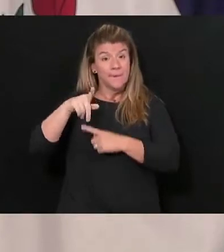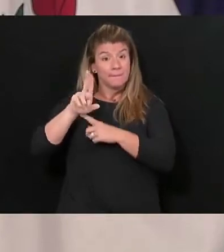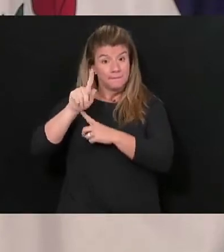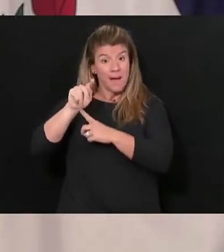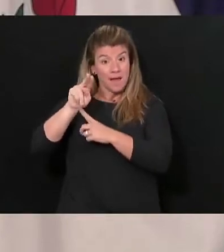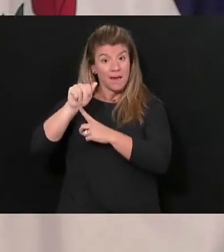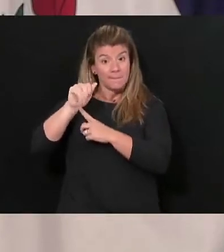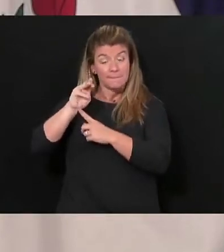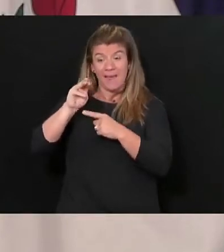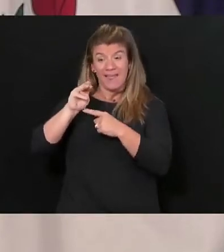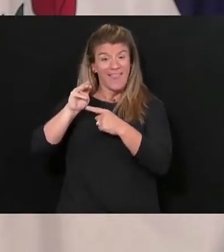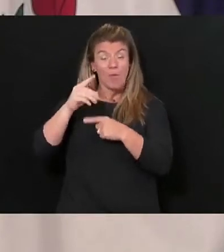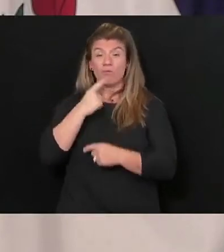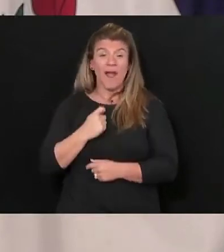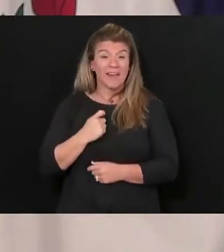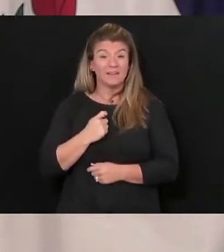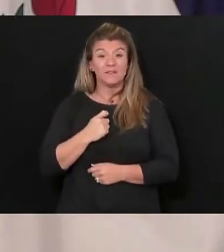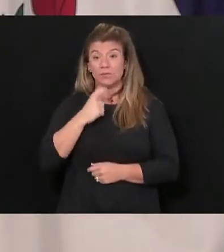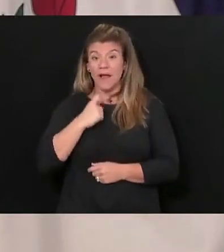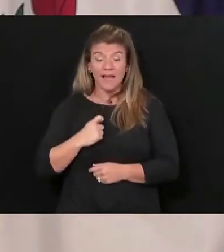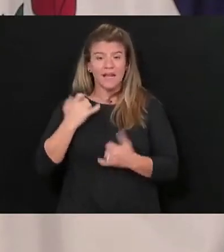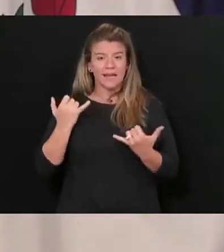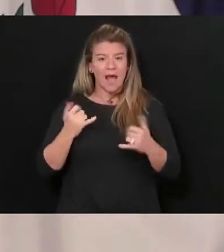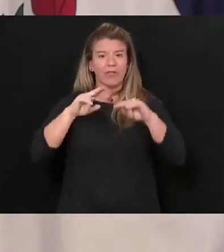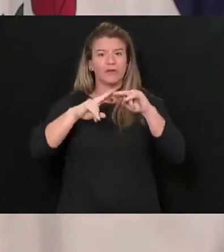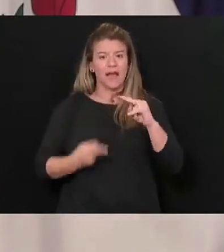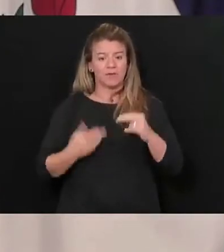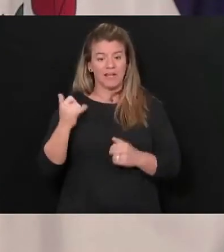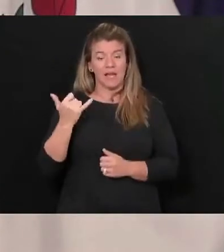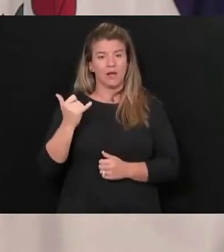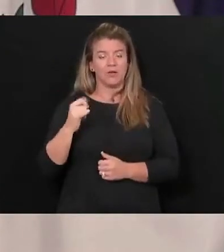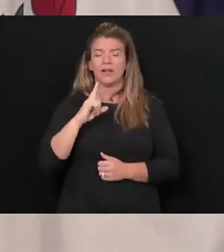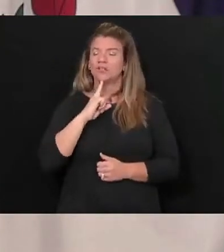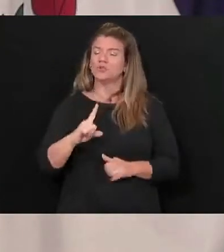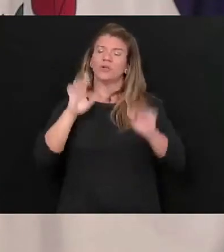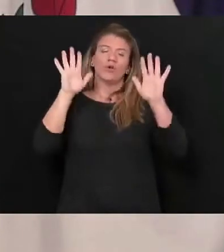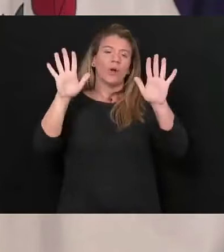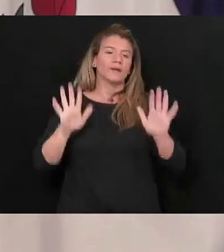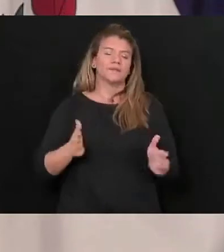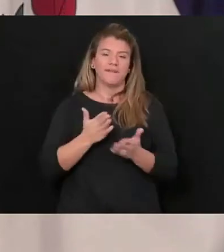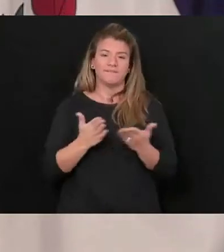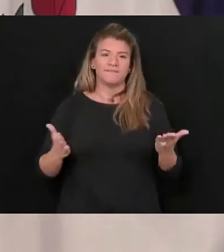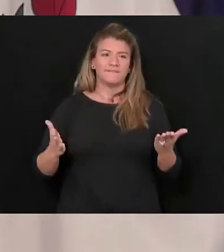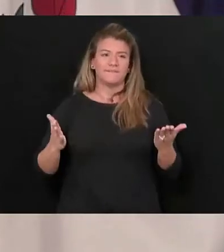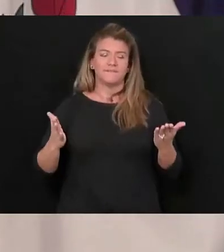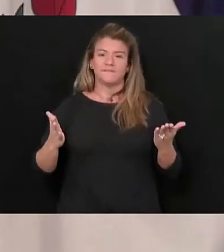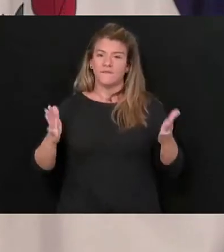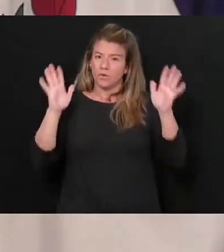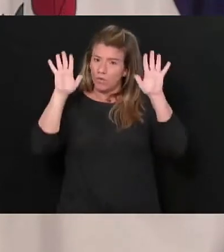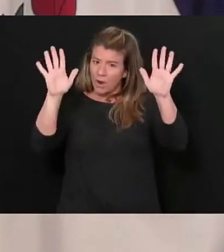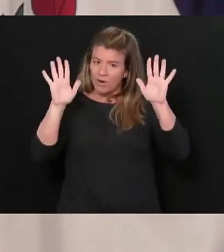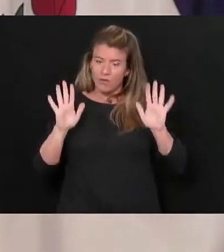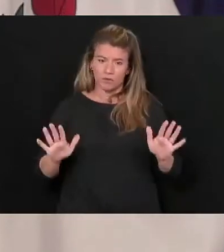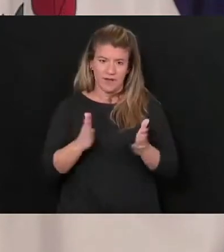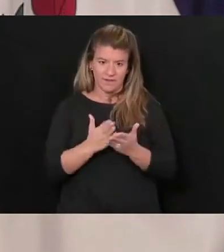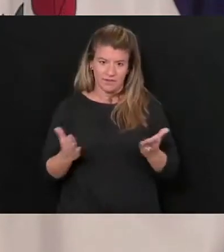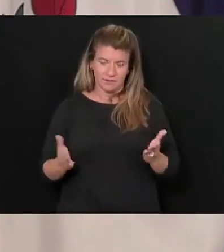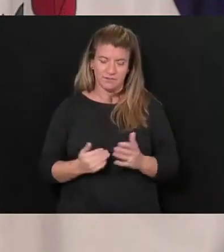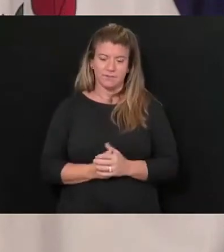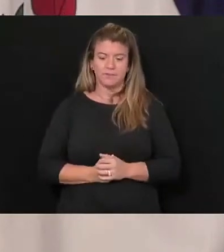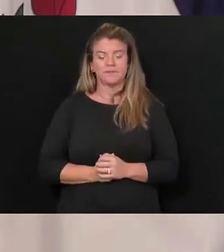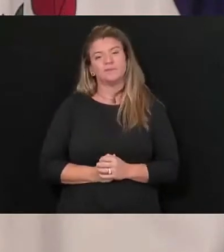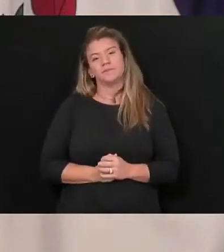know, they were red and everything. They've dropped all the way to yellow. That's great stuff. Way to go, way to go, way to go. And